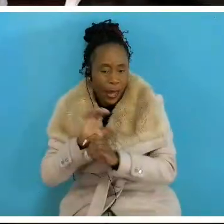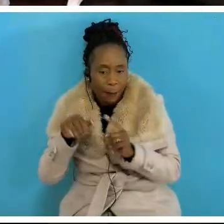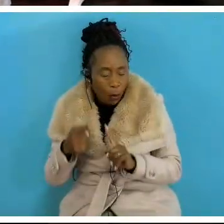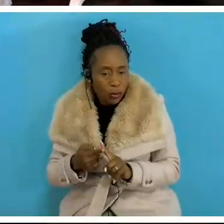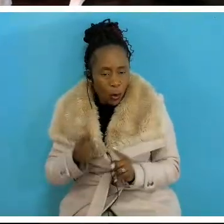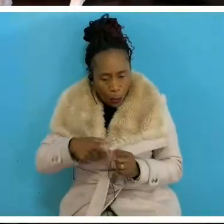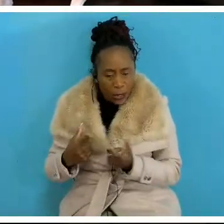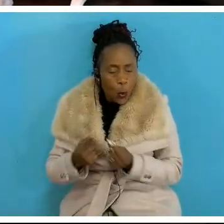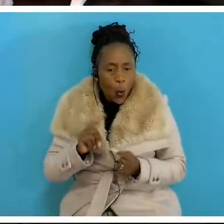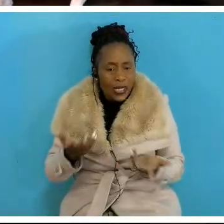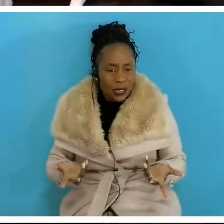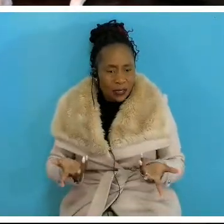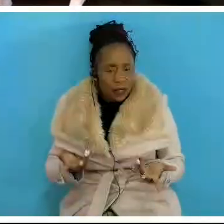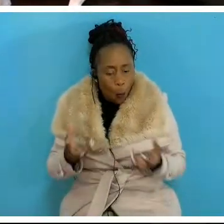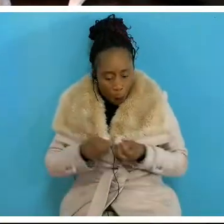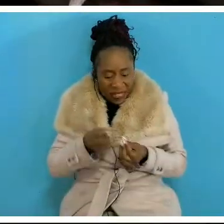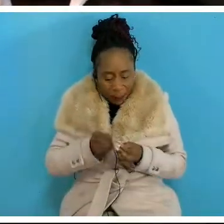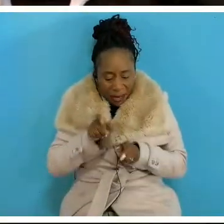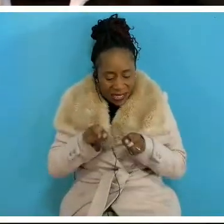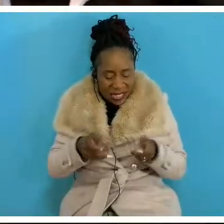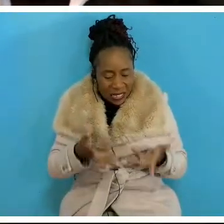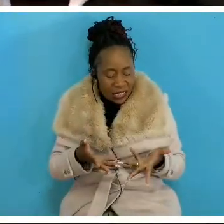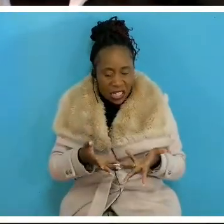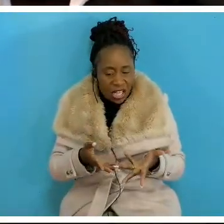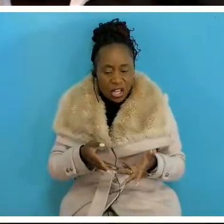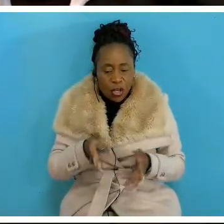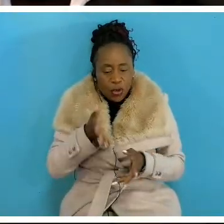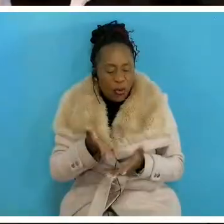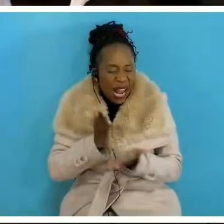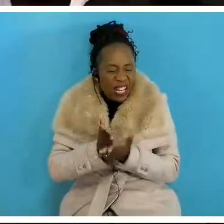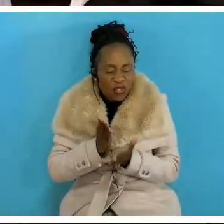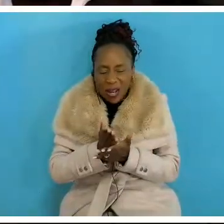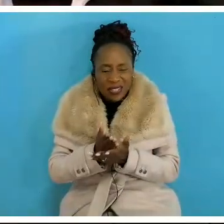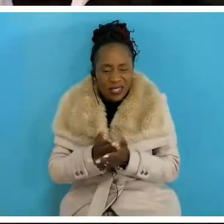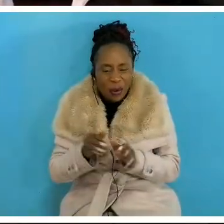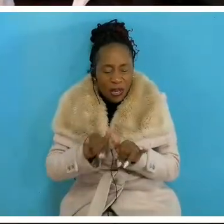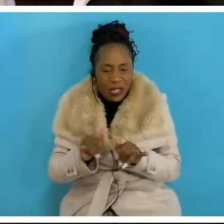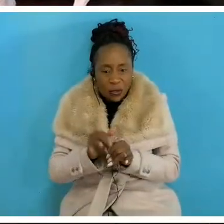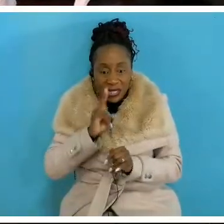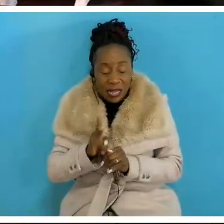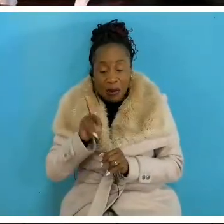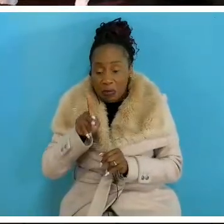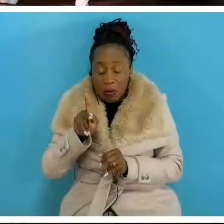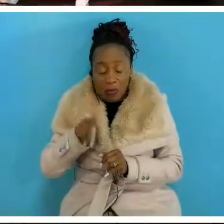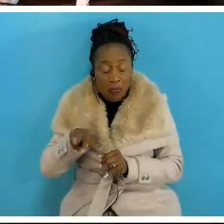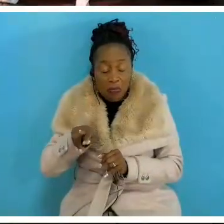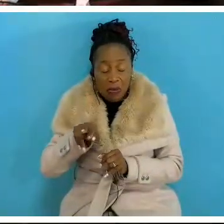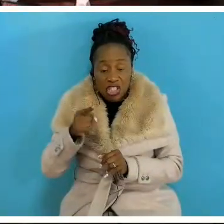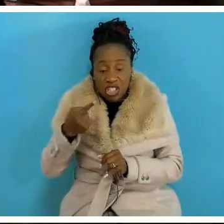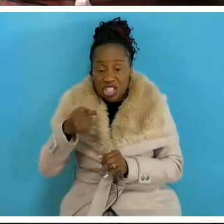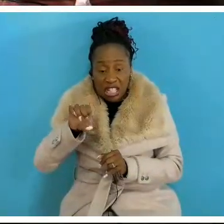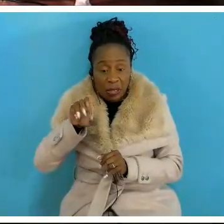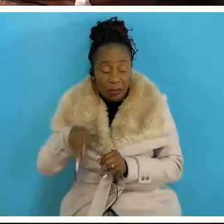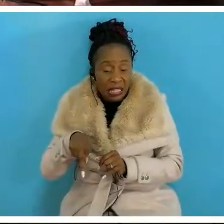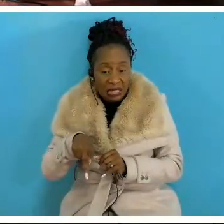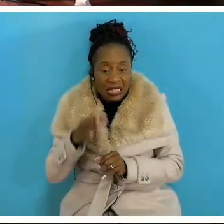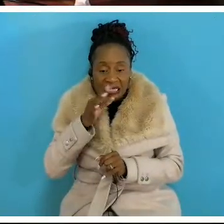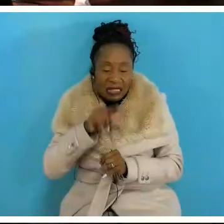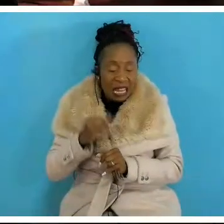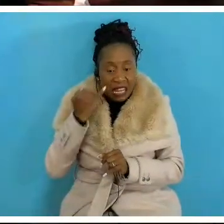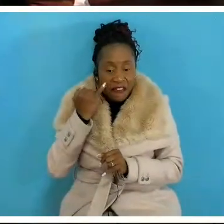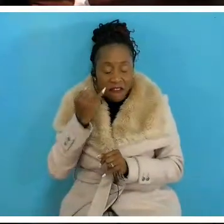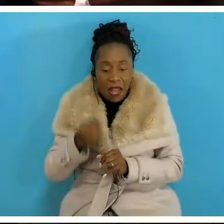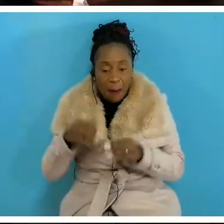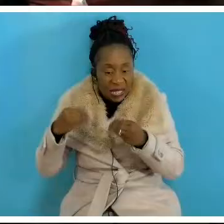do with such people? You are actually waiting. If you look at Gauteng Propeller, they say that if you have a business,